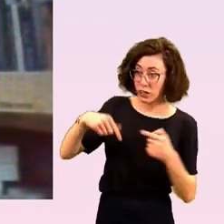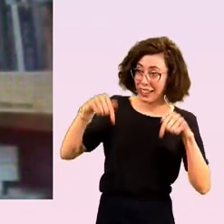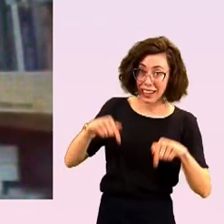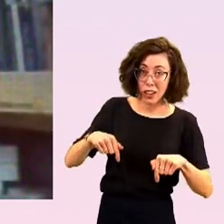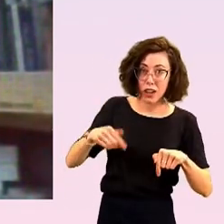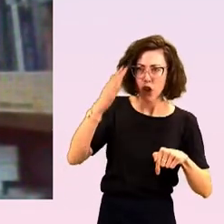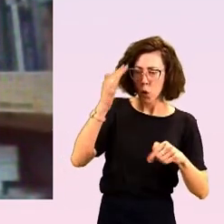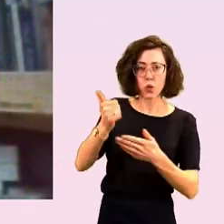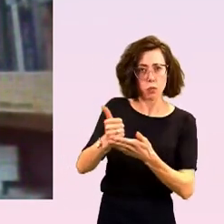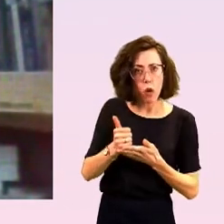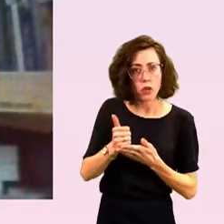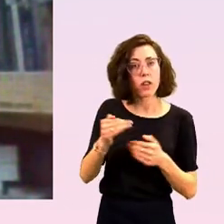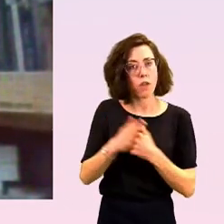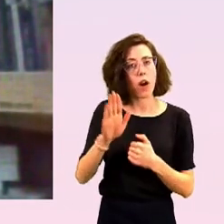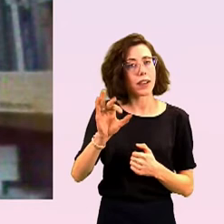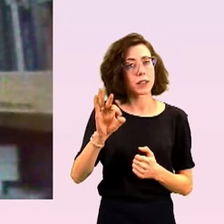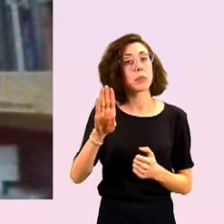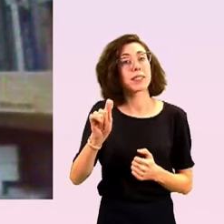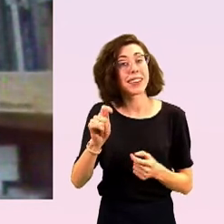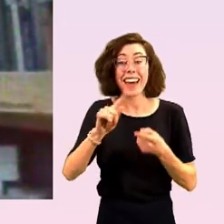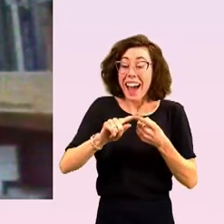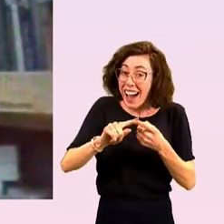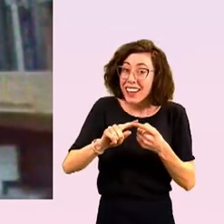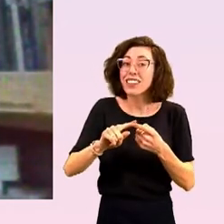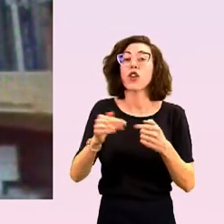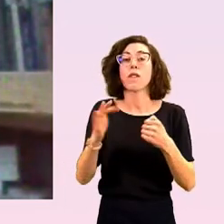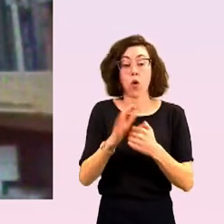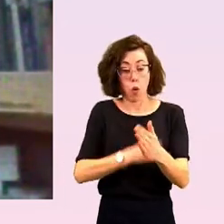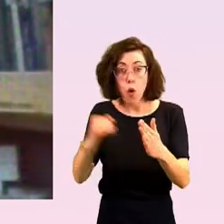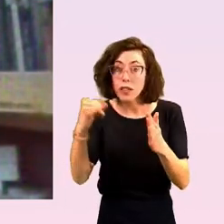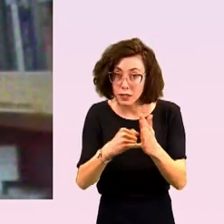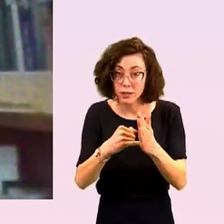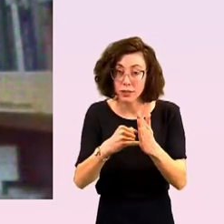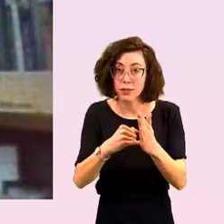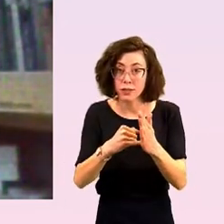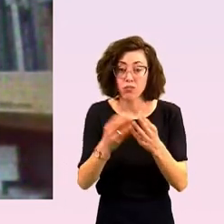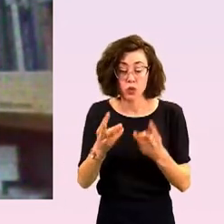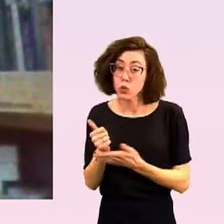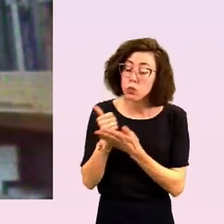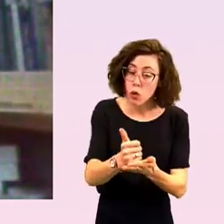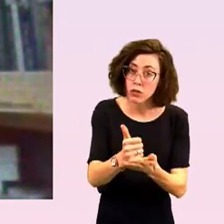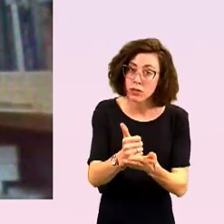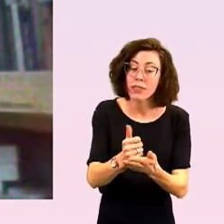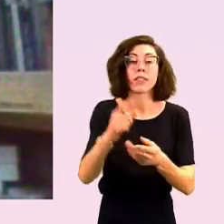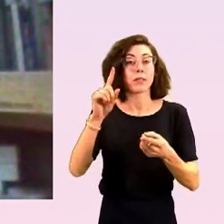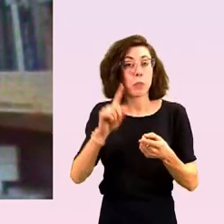for not only LGBT people but for the organisation generally. But the real reason we did it was